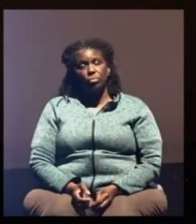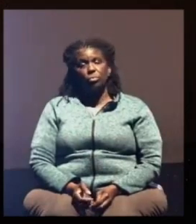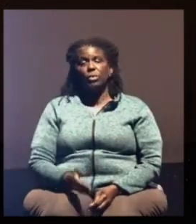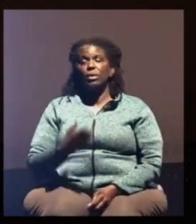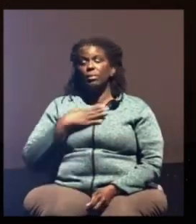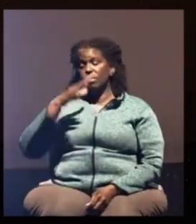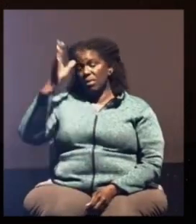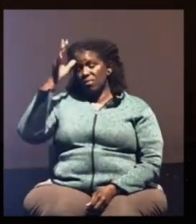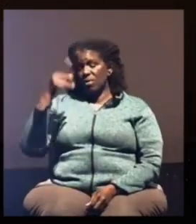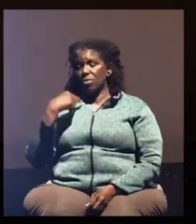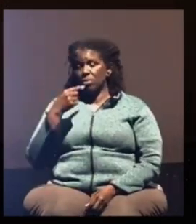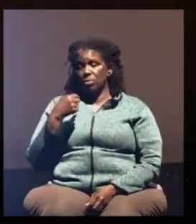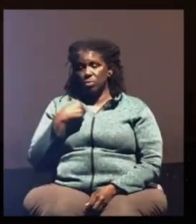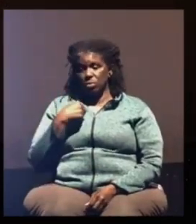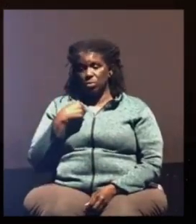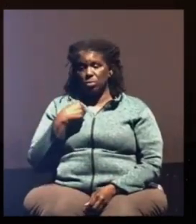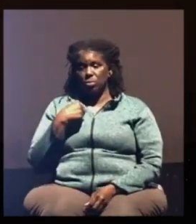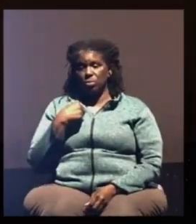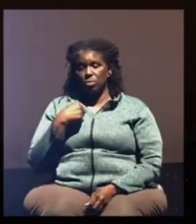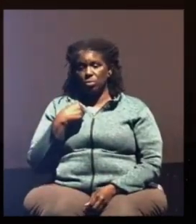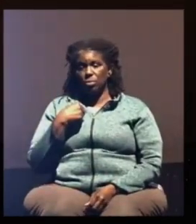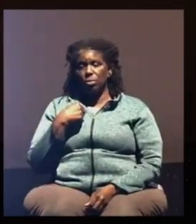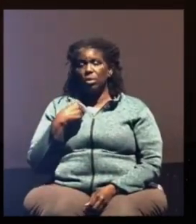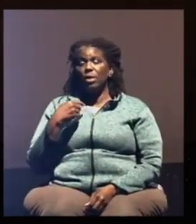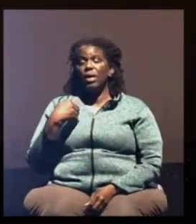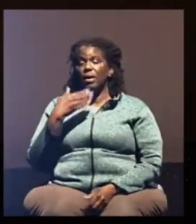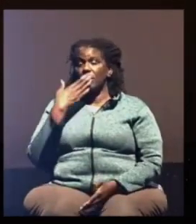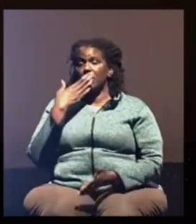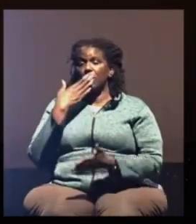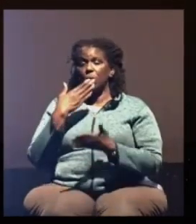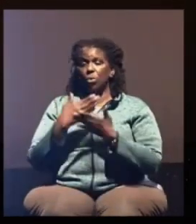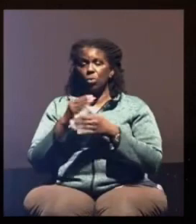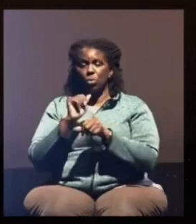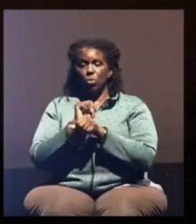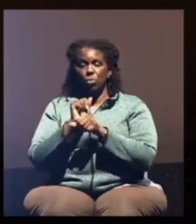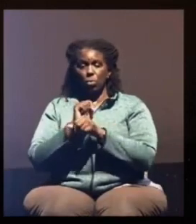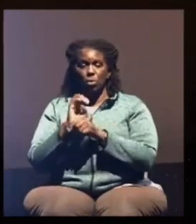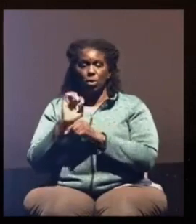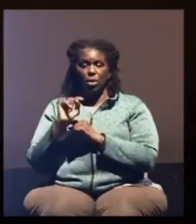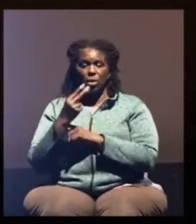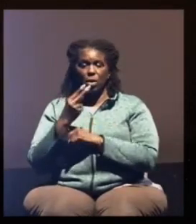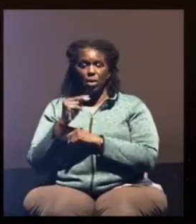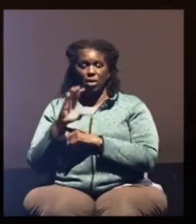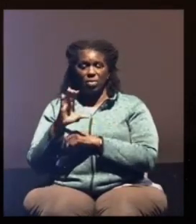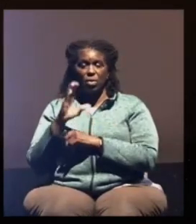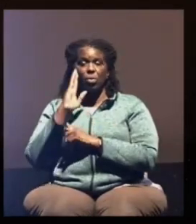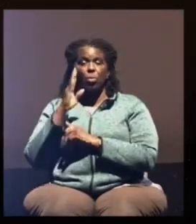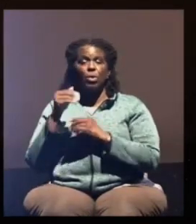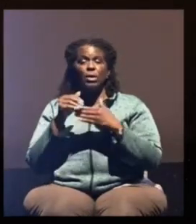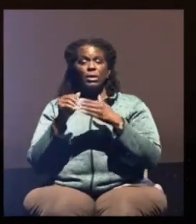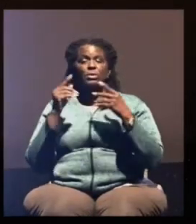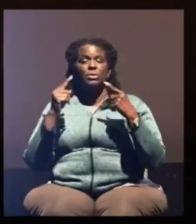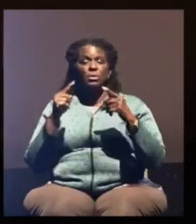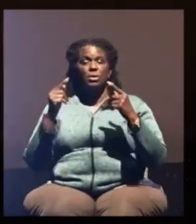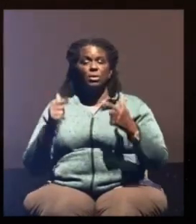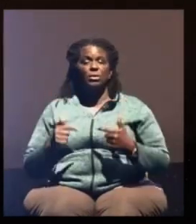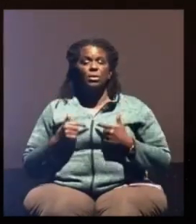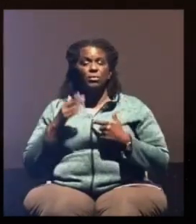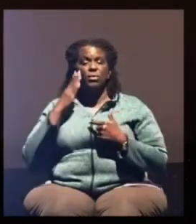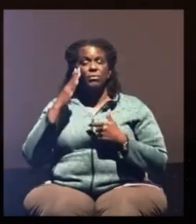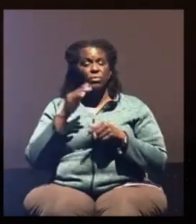My dad always told me, having a high work ethic and making smart decisions was key to a successful life and a future